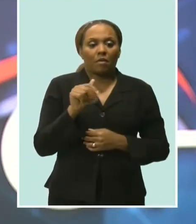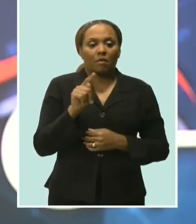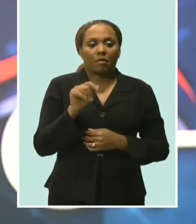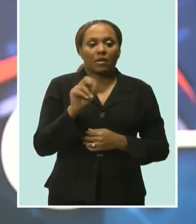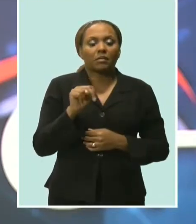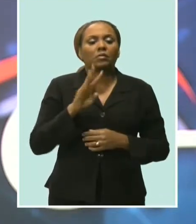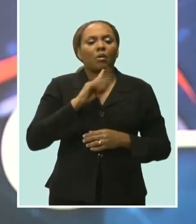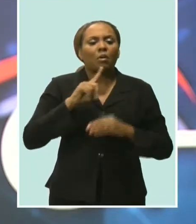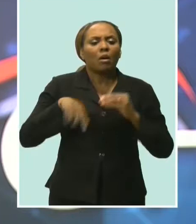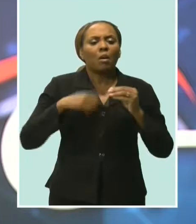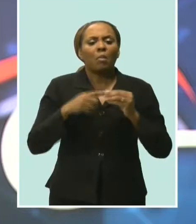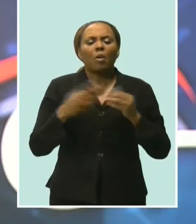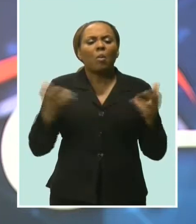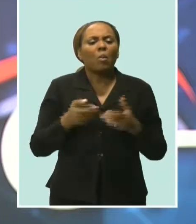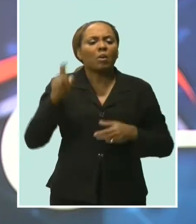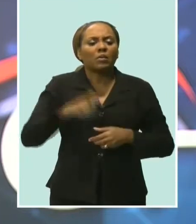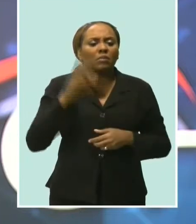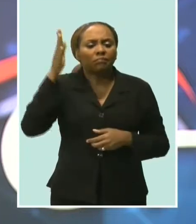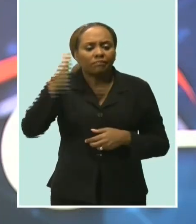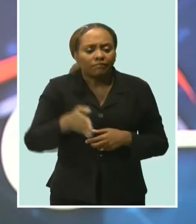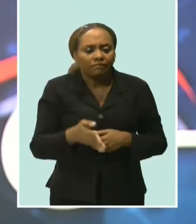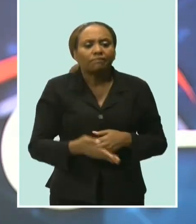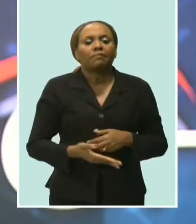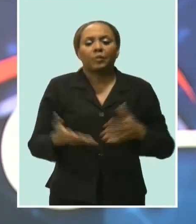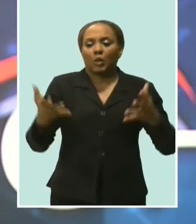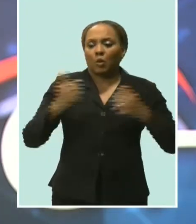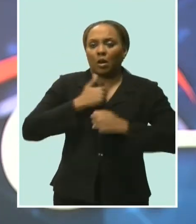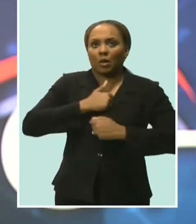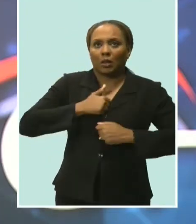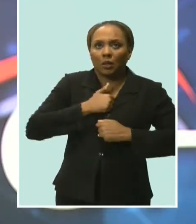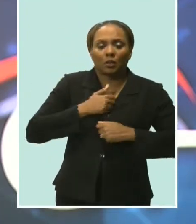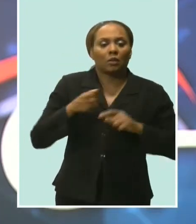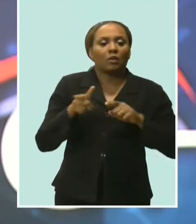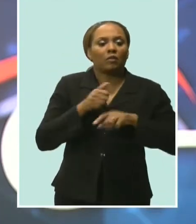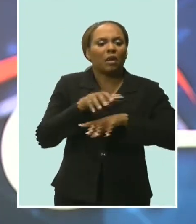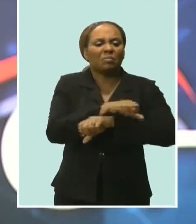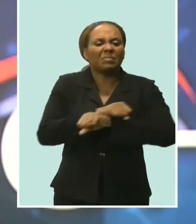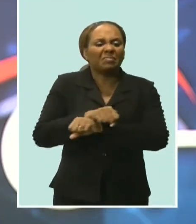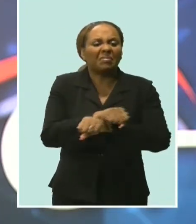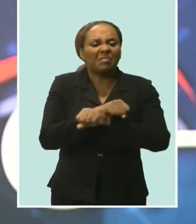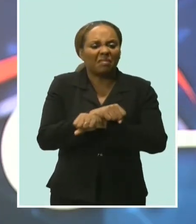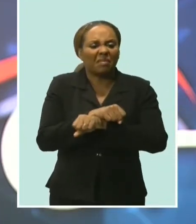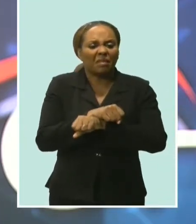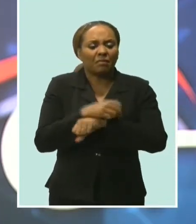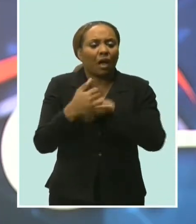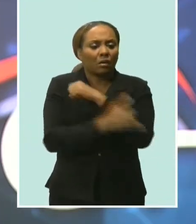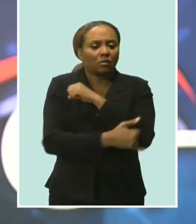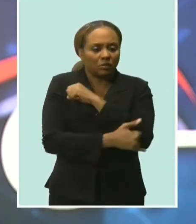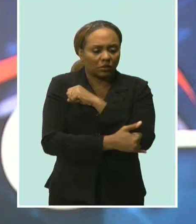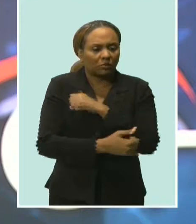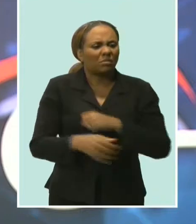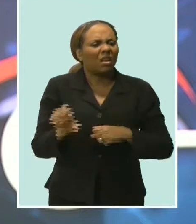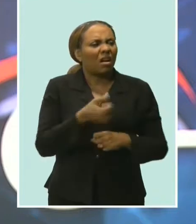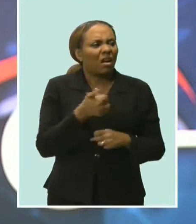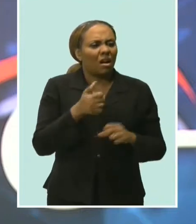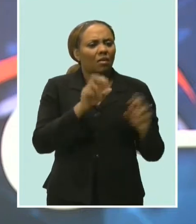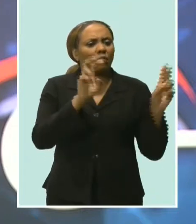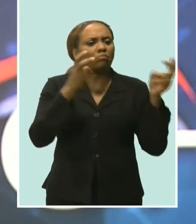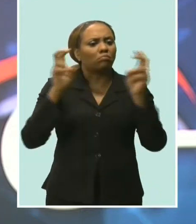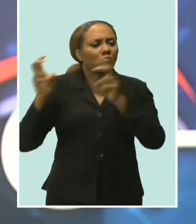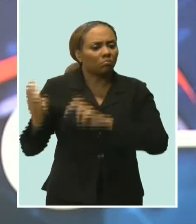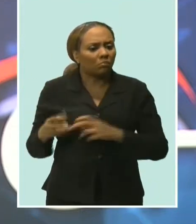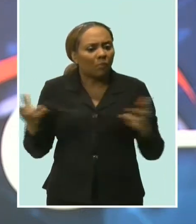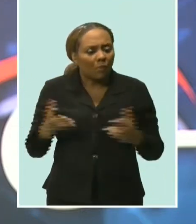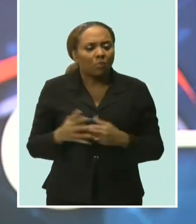forward, including an apology from the former colonist countries. Prime Minister Motley says other key issues to be dealt with are